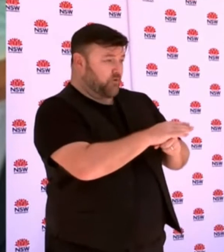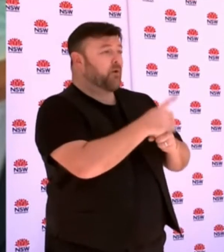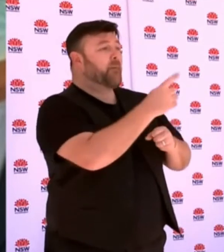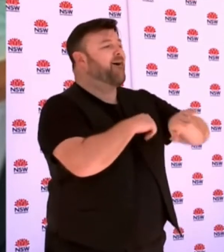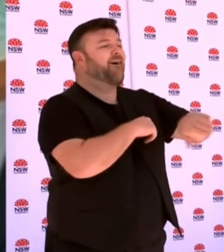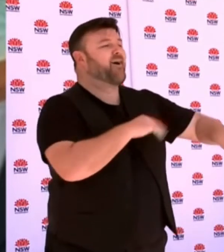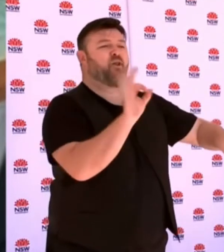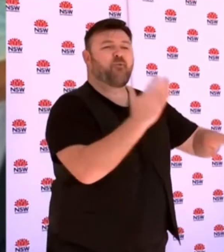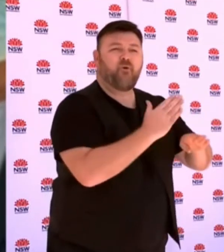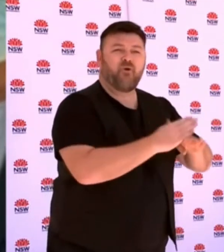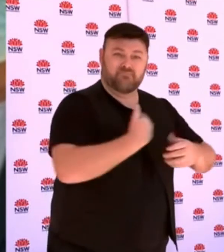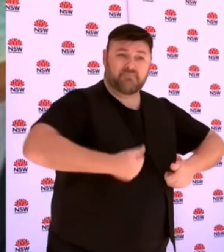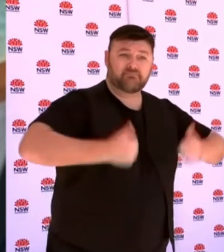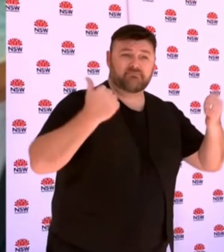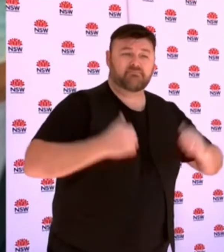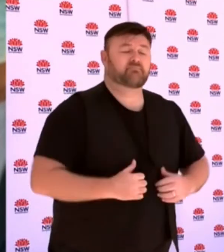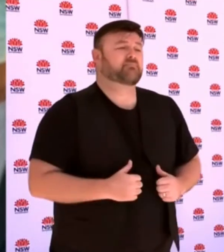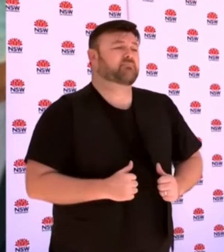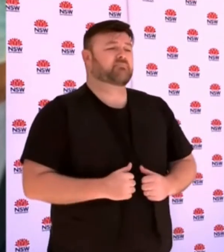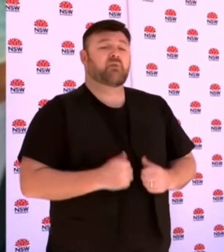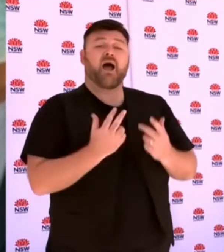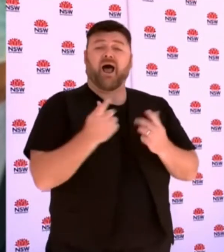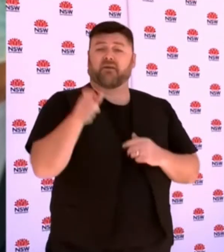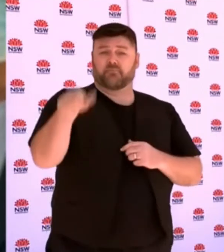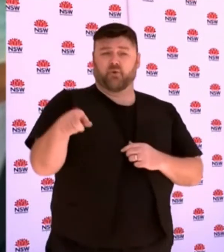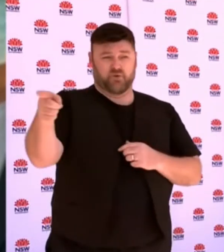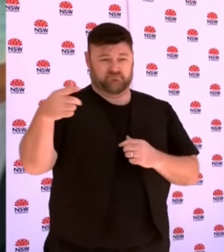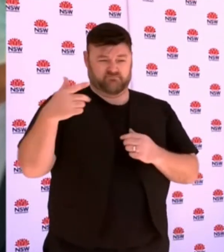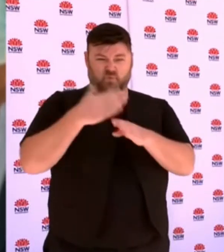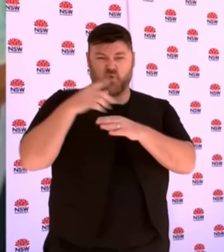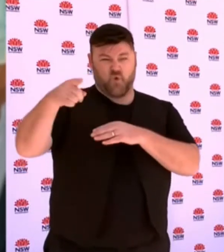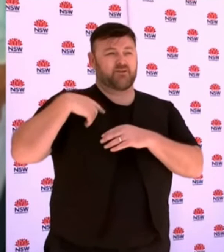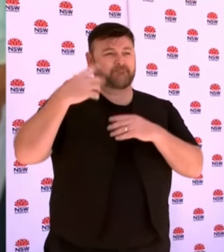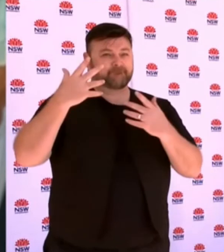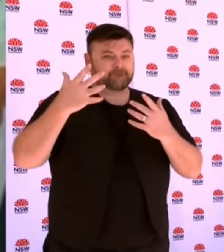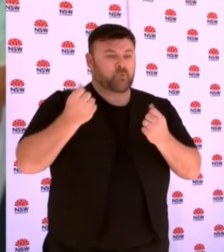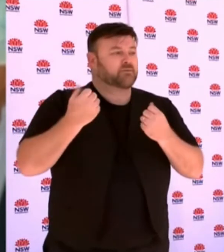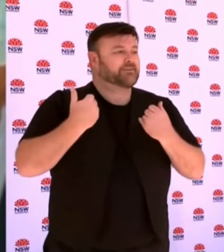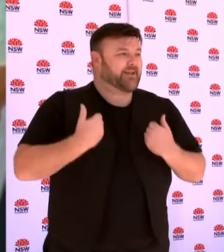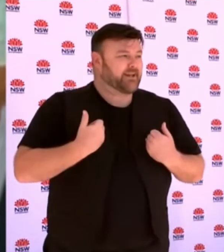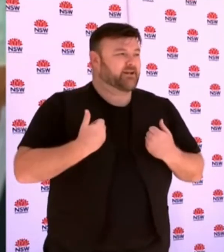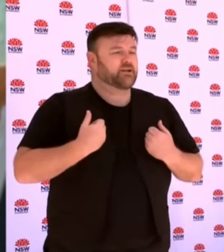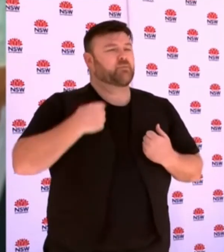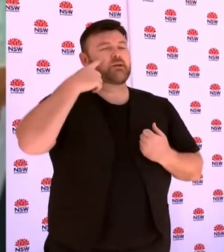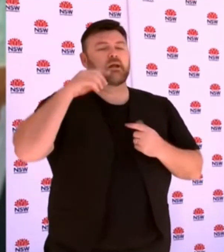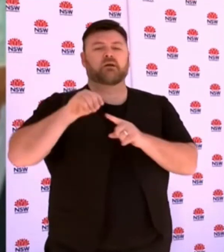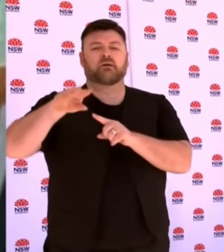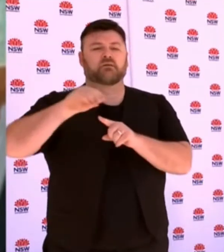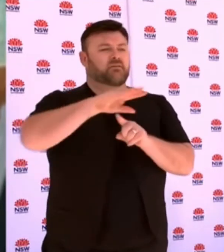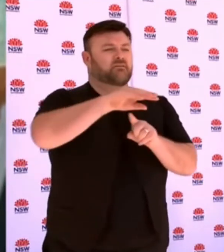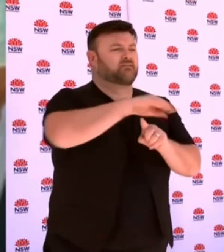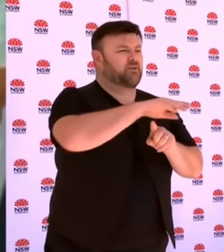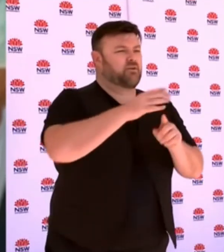another healthcare worker test positive there, and that then also meant that there are some extensions and other impacts